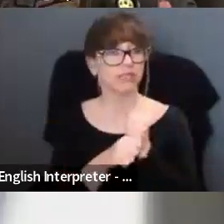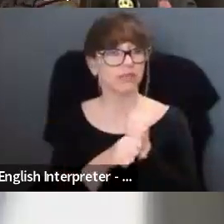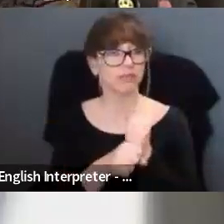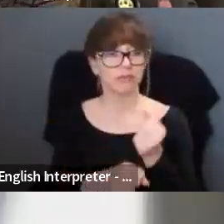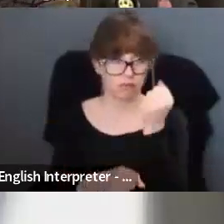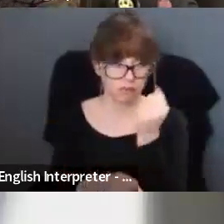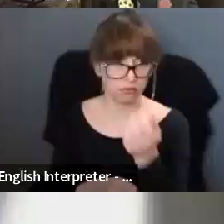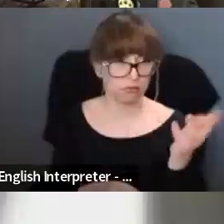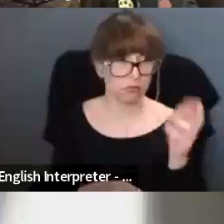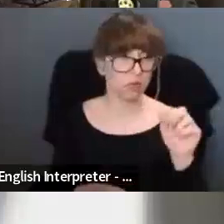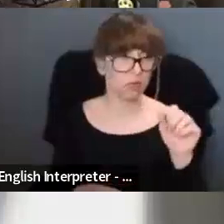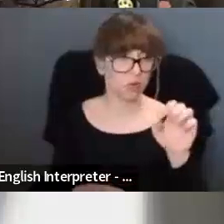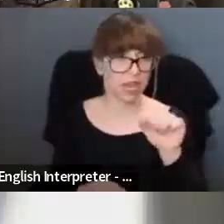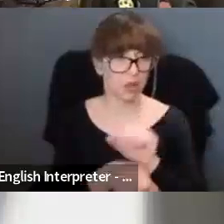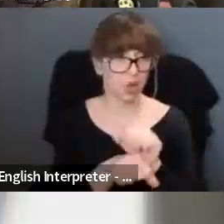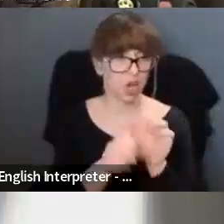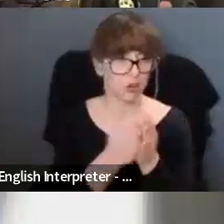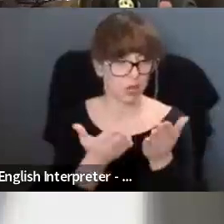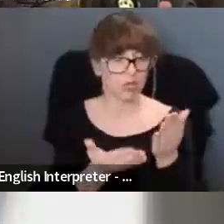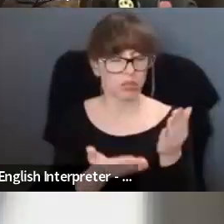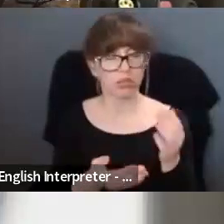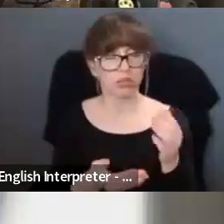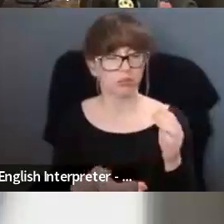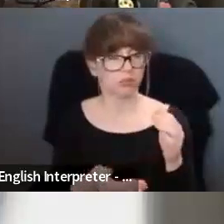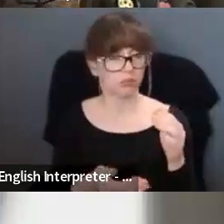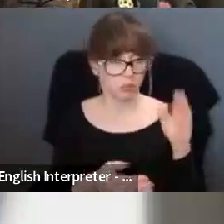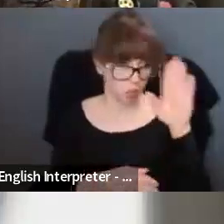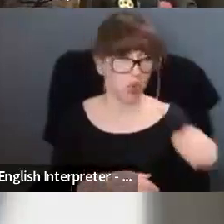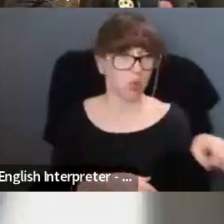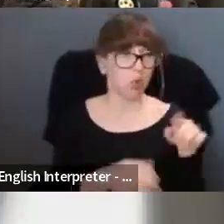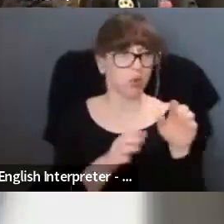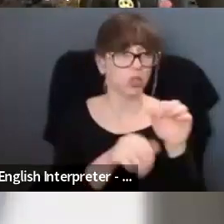number of rate workbooks, and we know that those rate workbooks